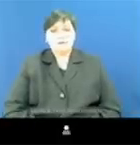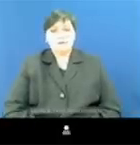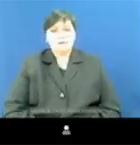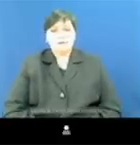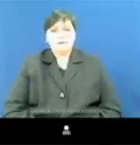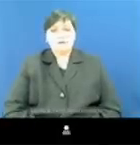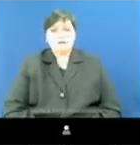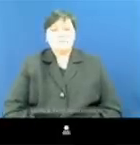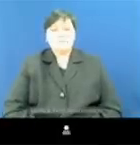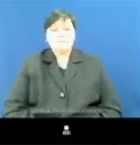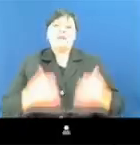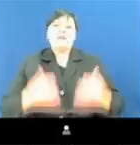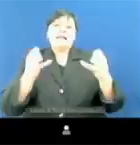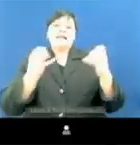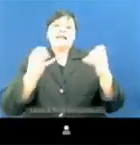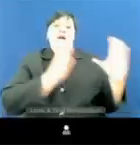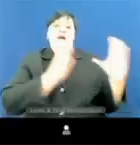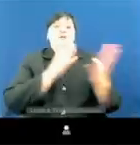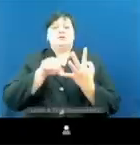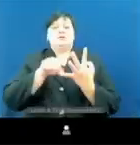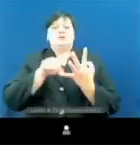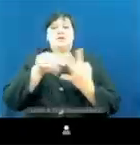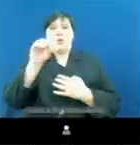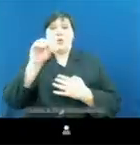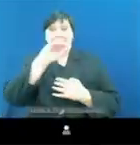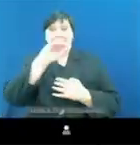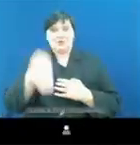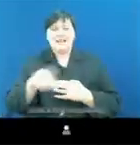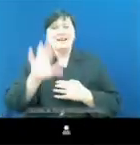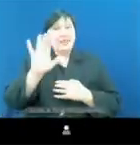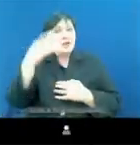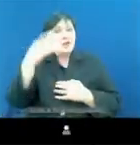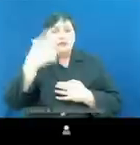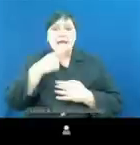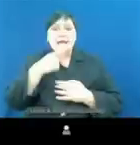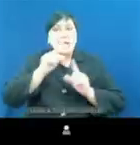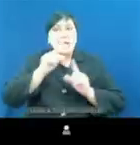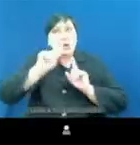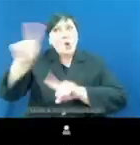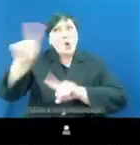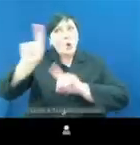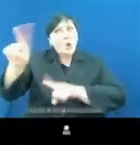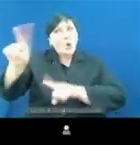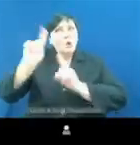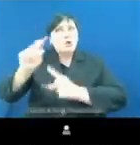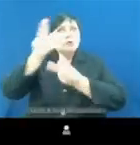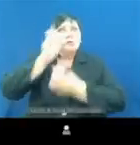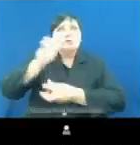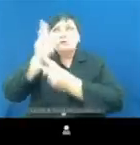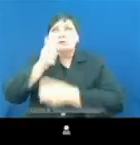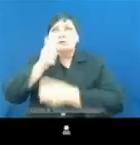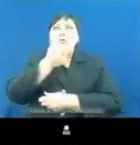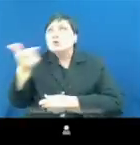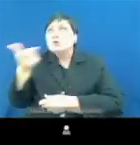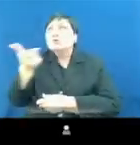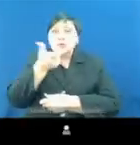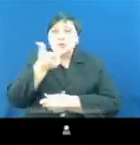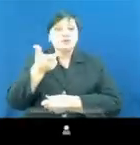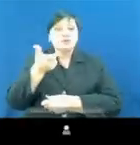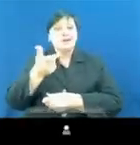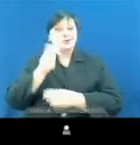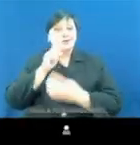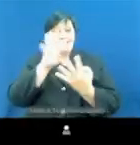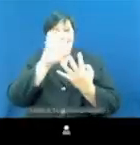40%, which is why I say exposure, exposure, exposure. 40% of the exam is on the judicial system,